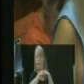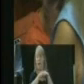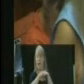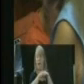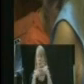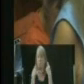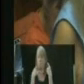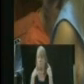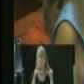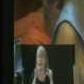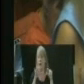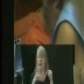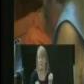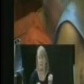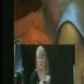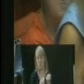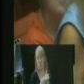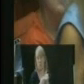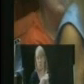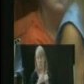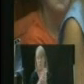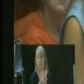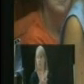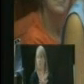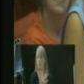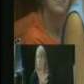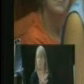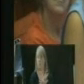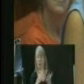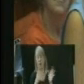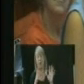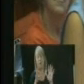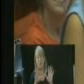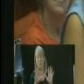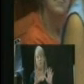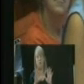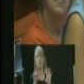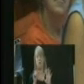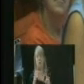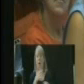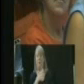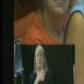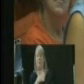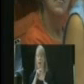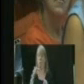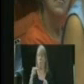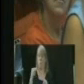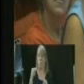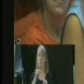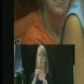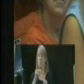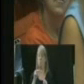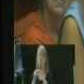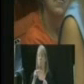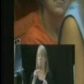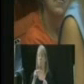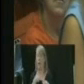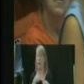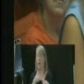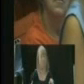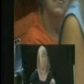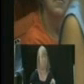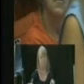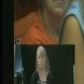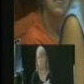efficiency of supporting schools. So from my perspective, I wholeheartedly support a